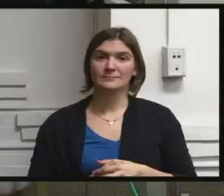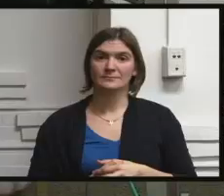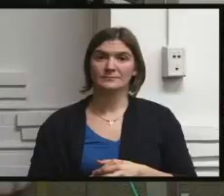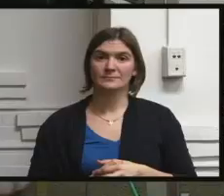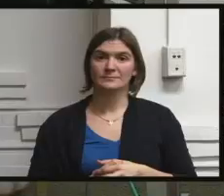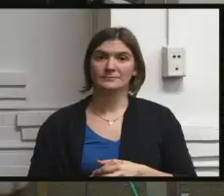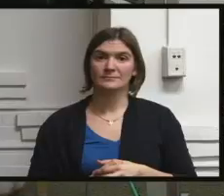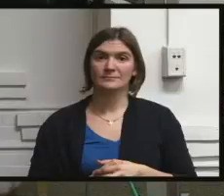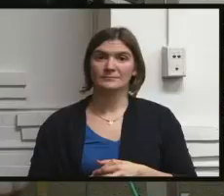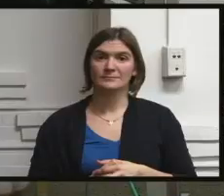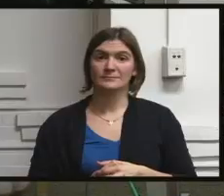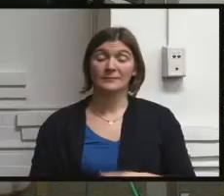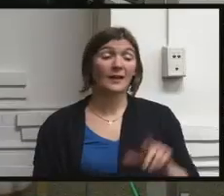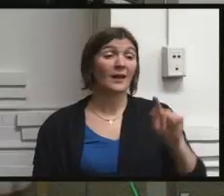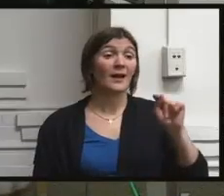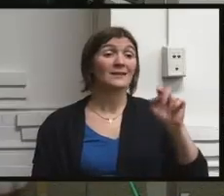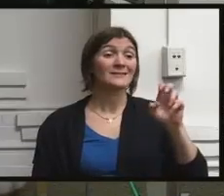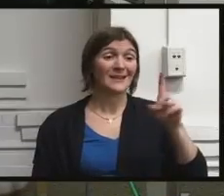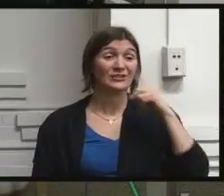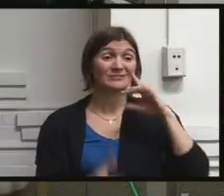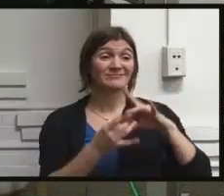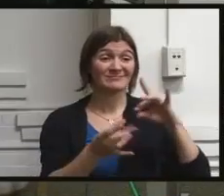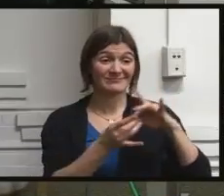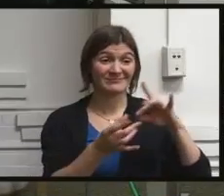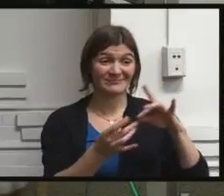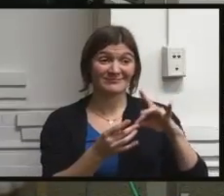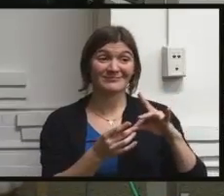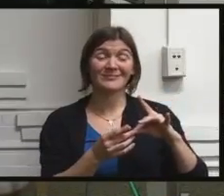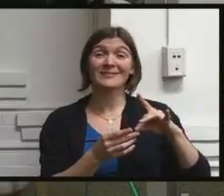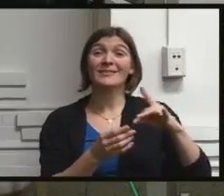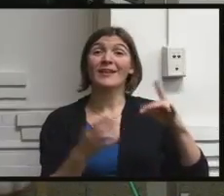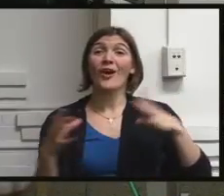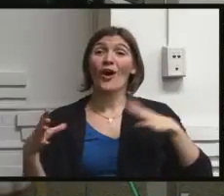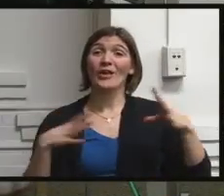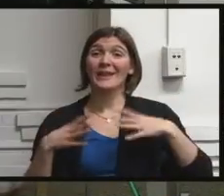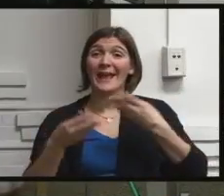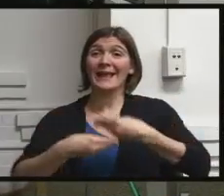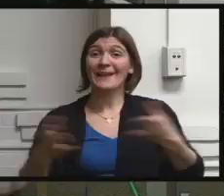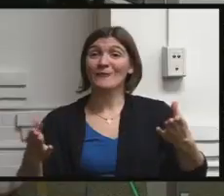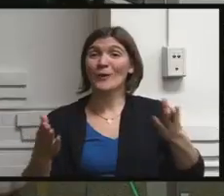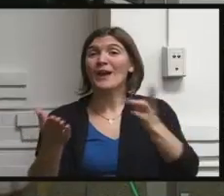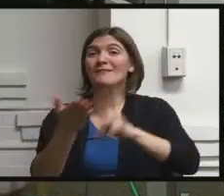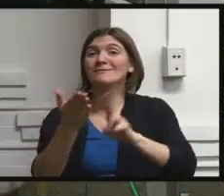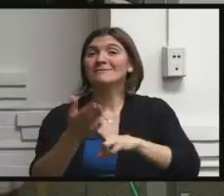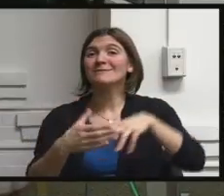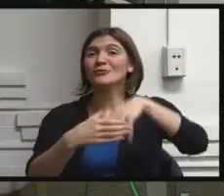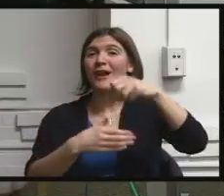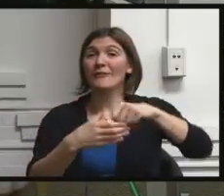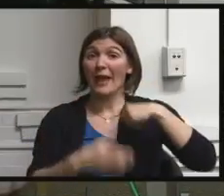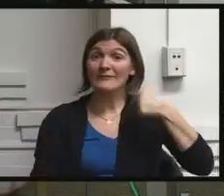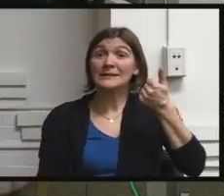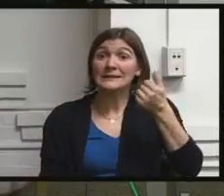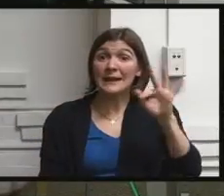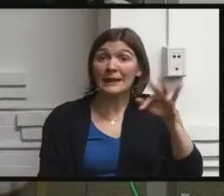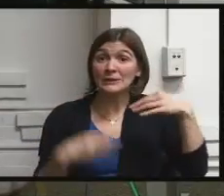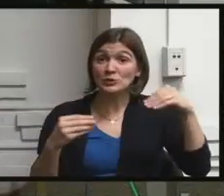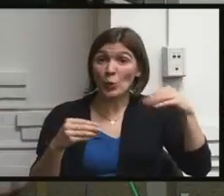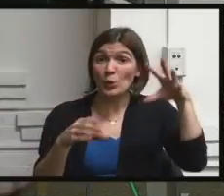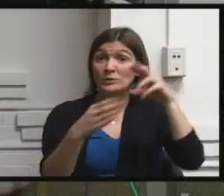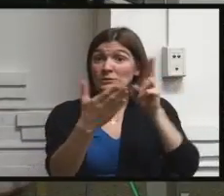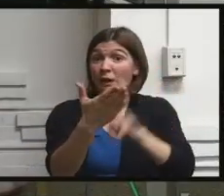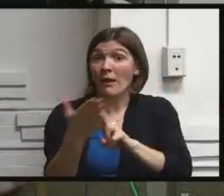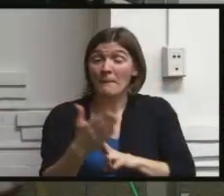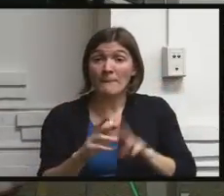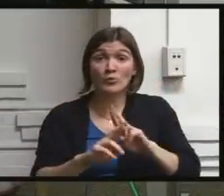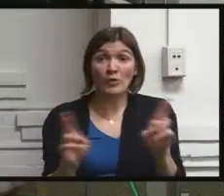Ted was talking about the participants with the holiday giveaway, and we have 19 stores that are participating, which is